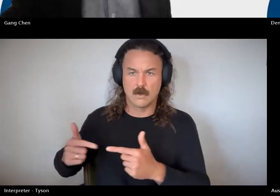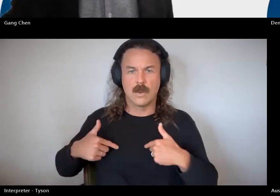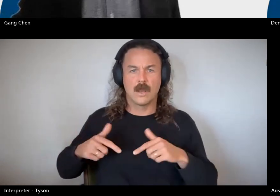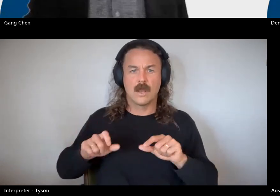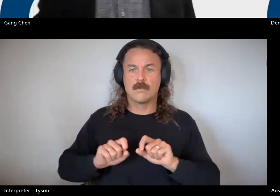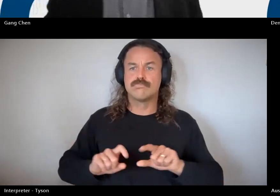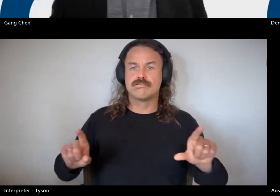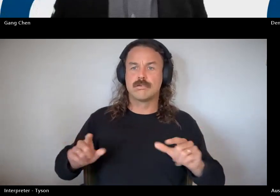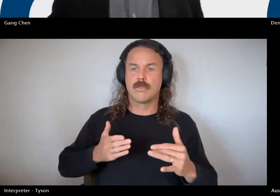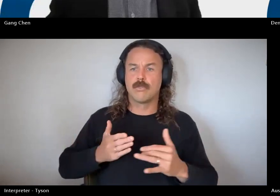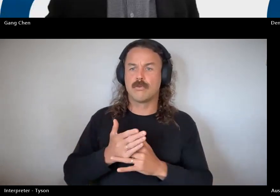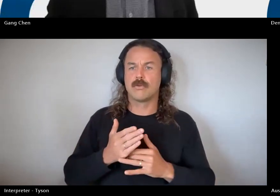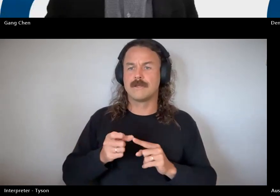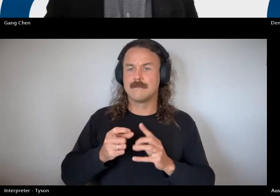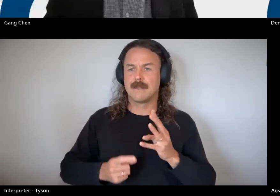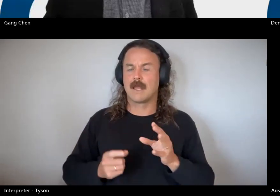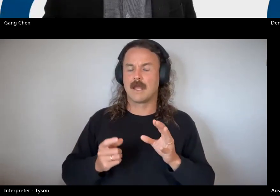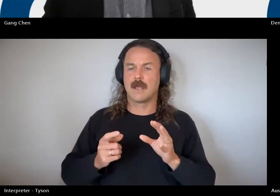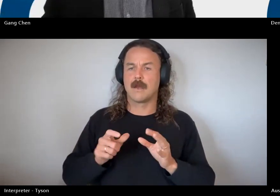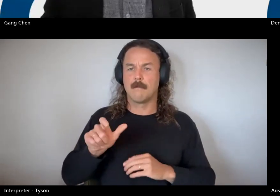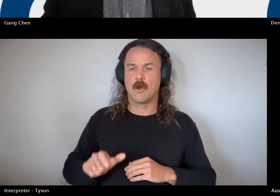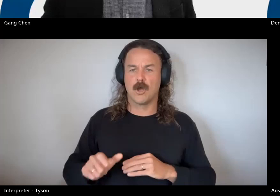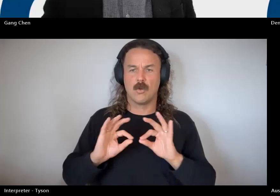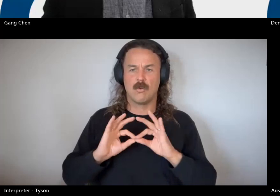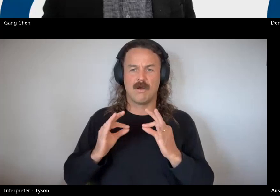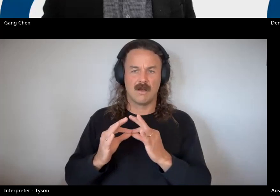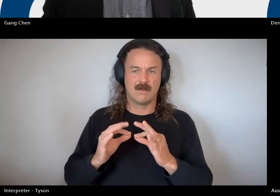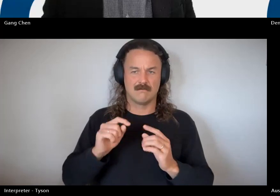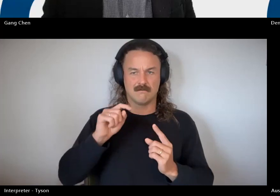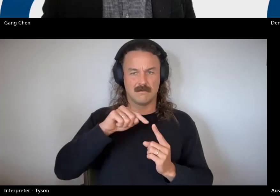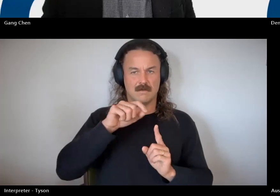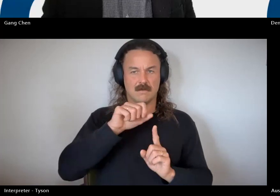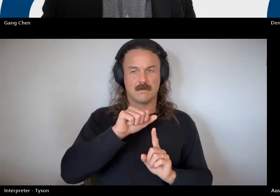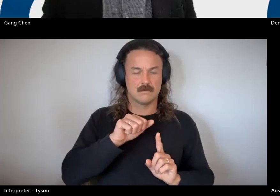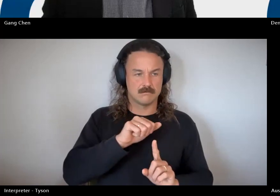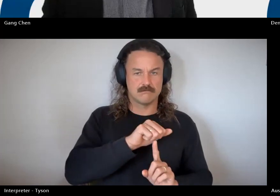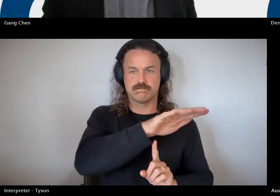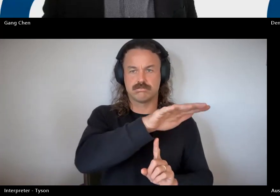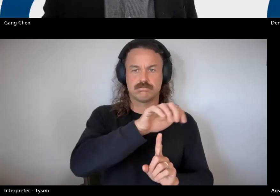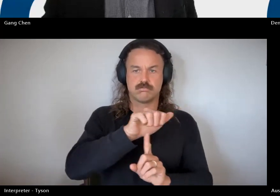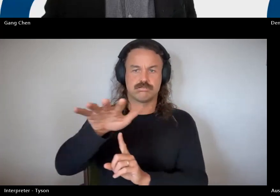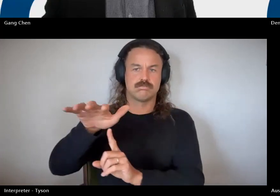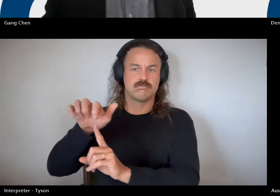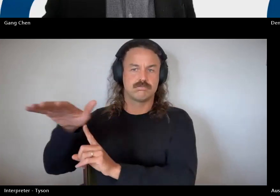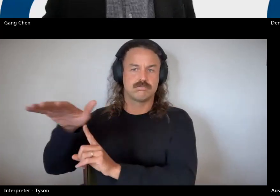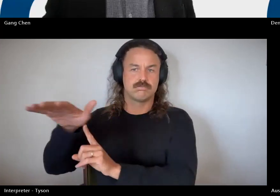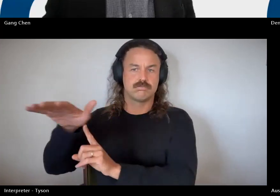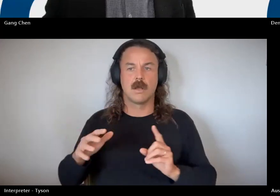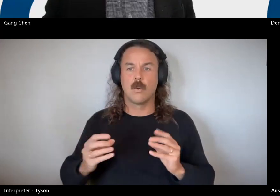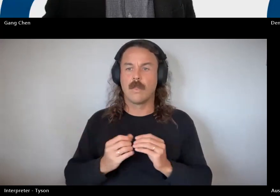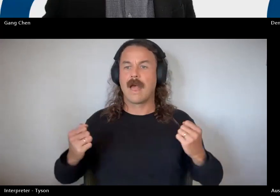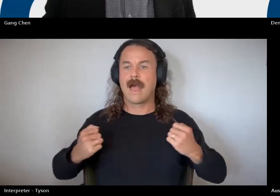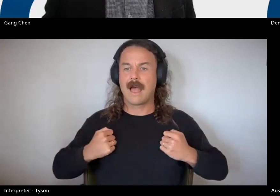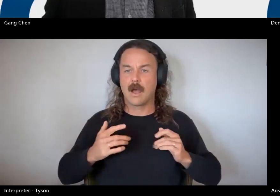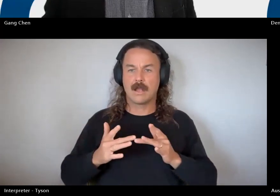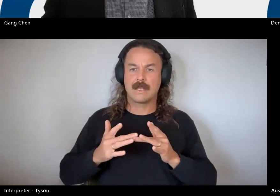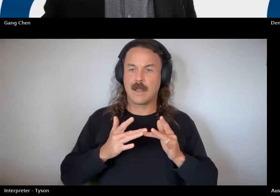persons organisations, as well as our own networks, and through and with assistance from the NDIA, putting it out